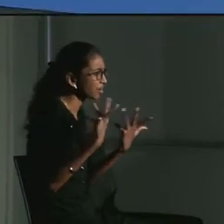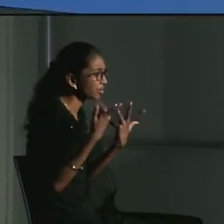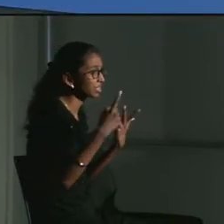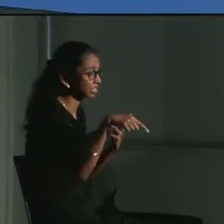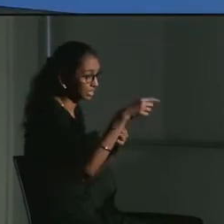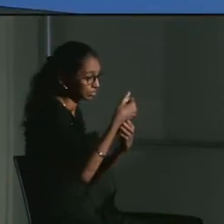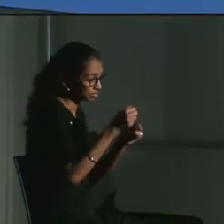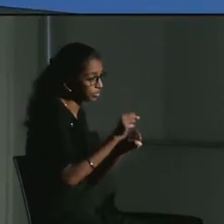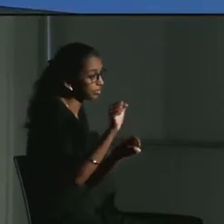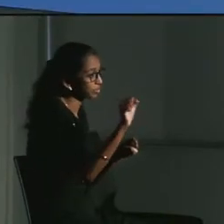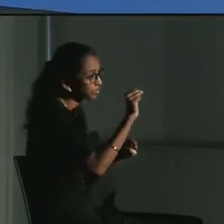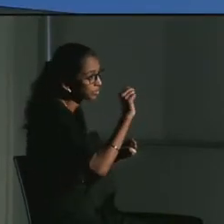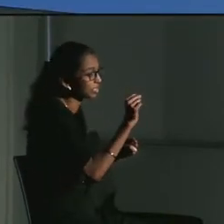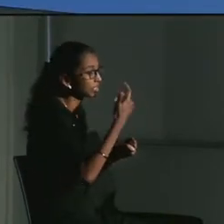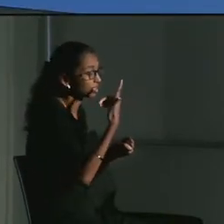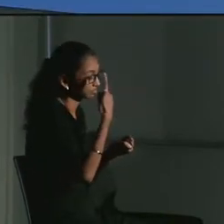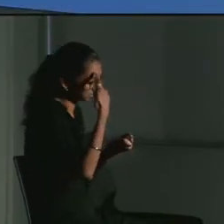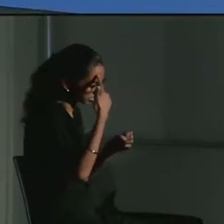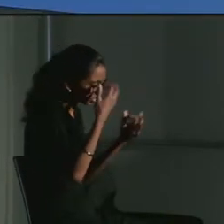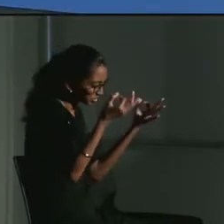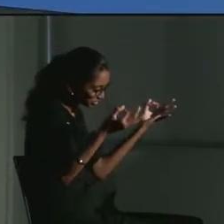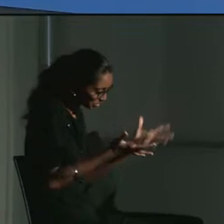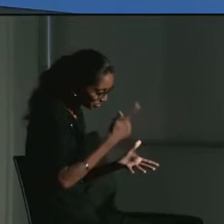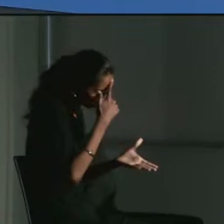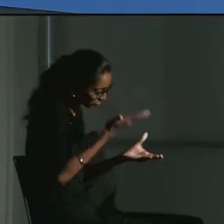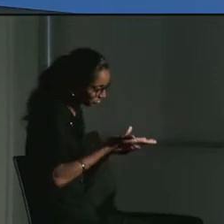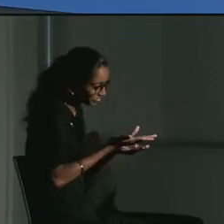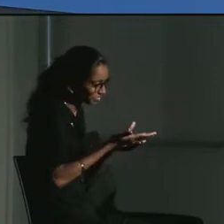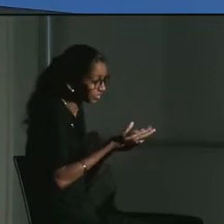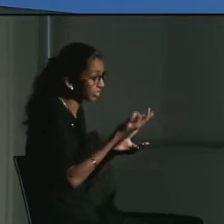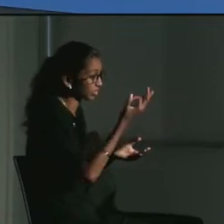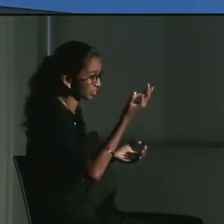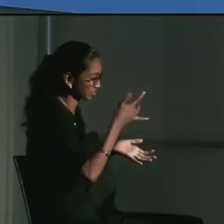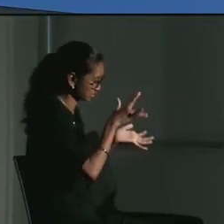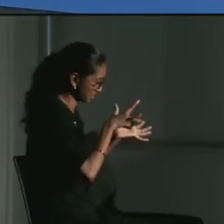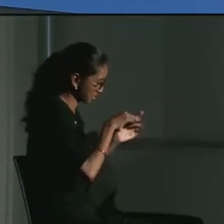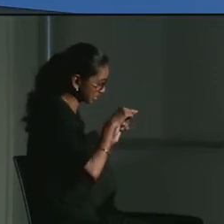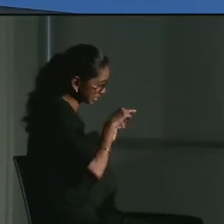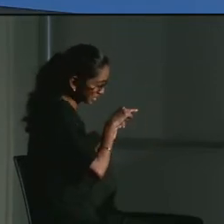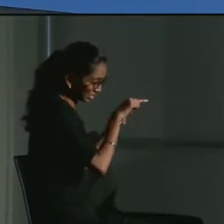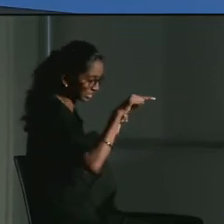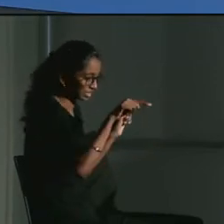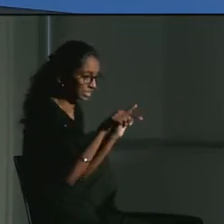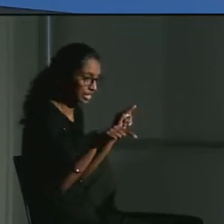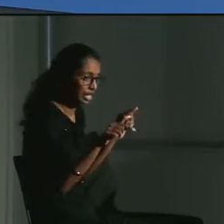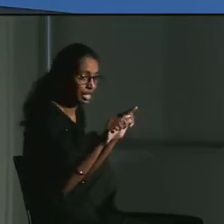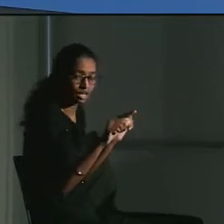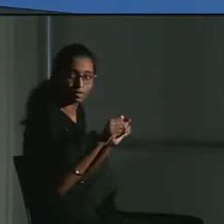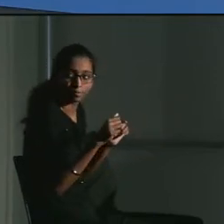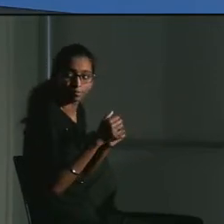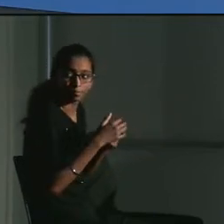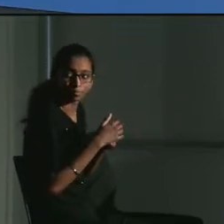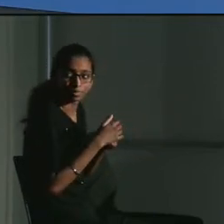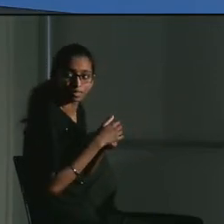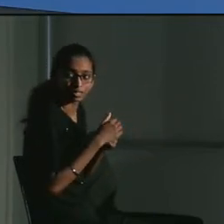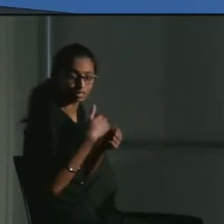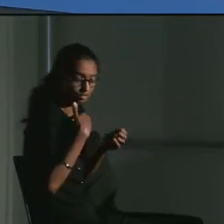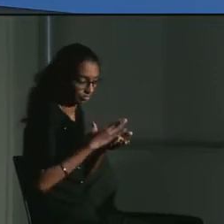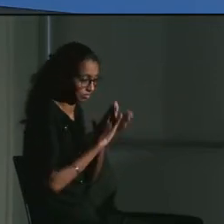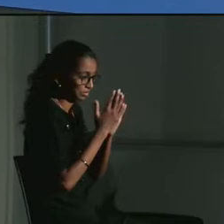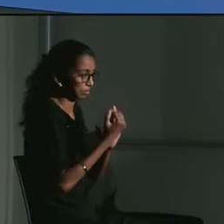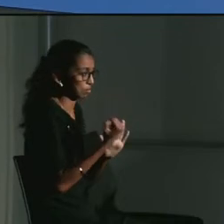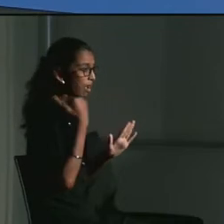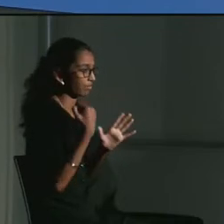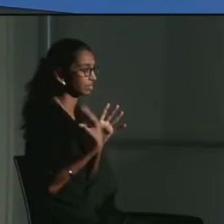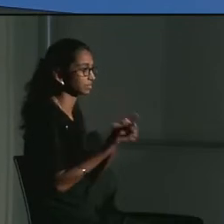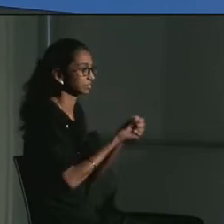create a collective new memory together, from moving from a place of having once experienced powerlessness to being in our power together?